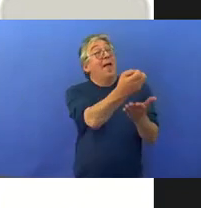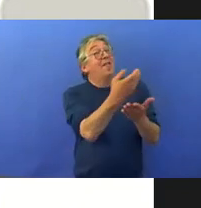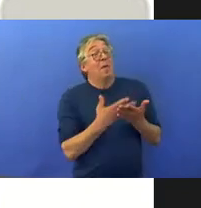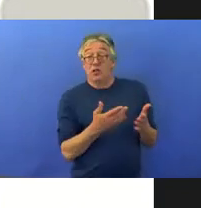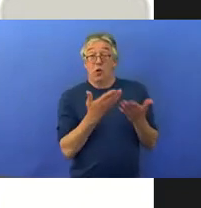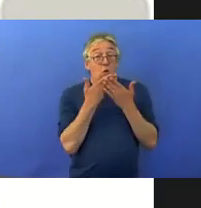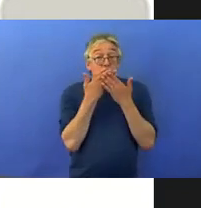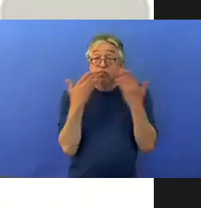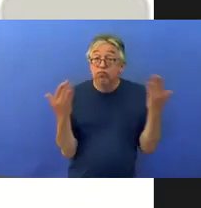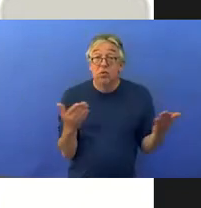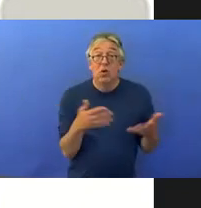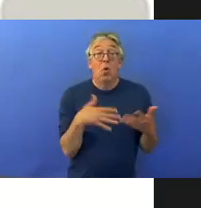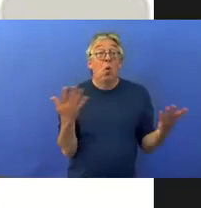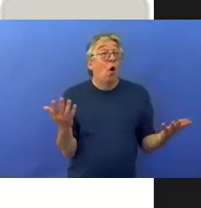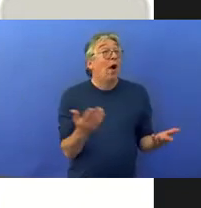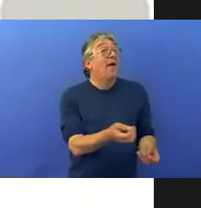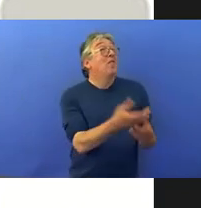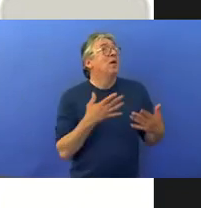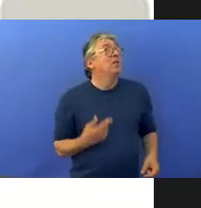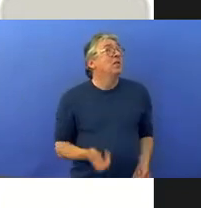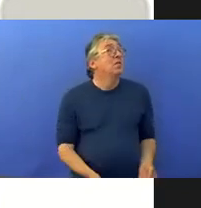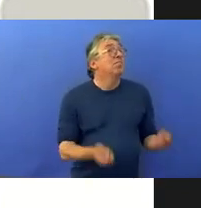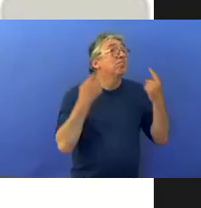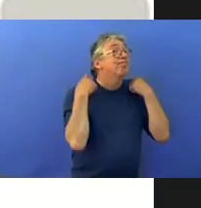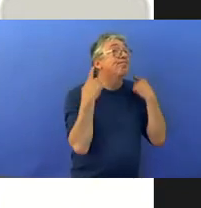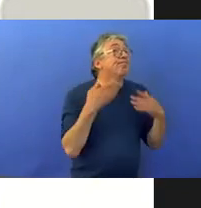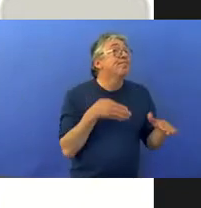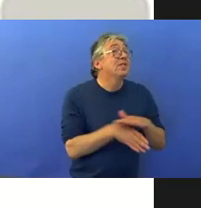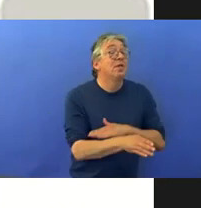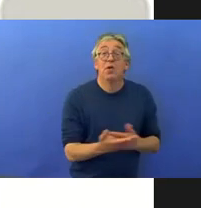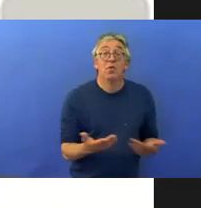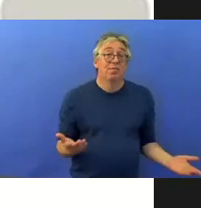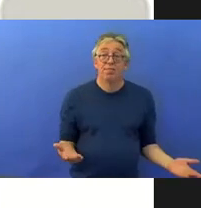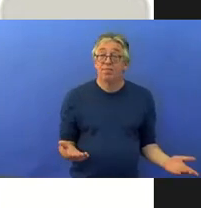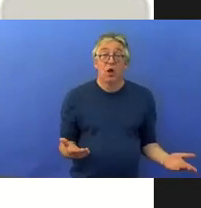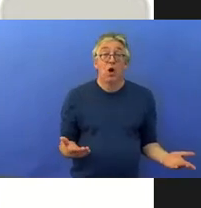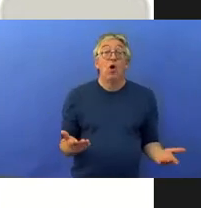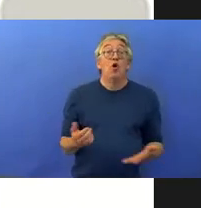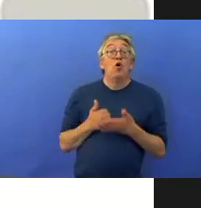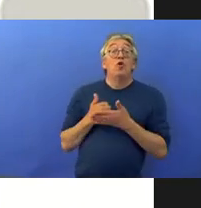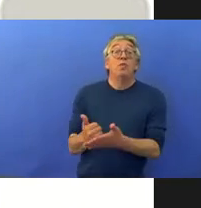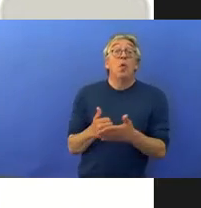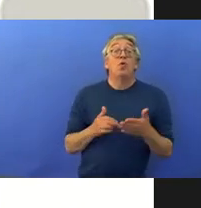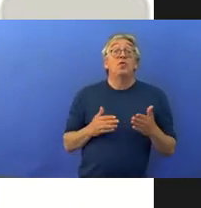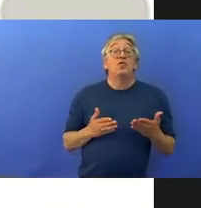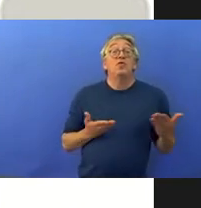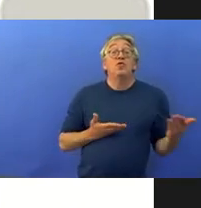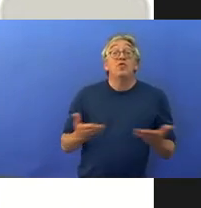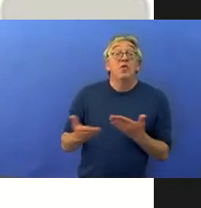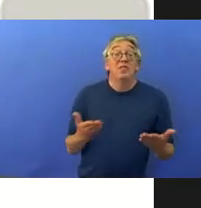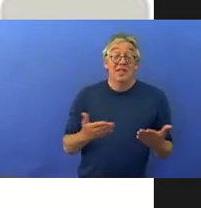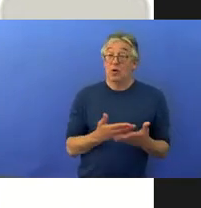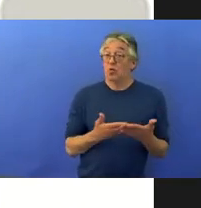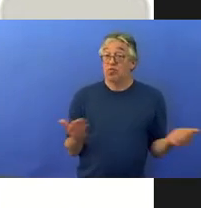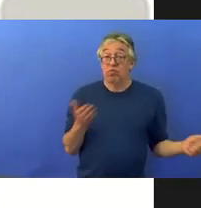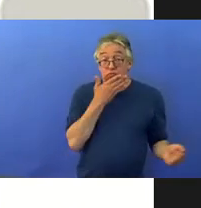in inaccessible formats. The states do not have accessible support services in the community, not personal